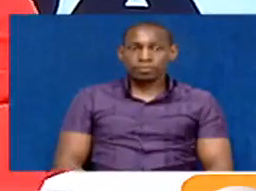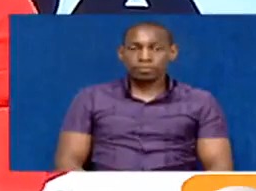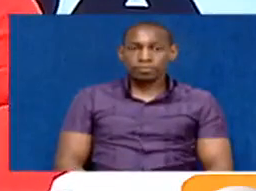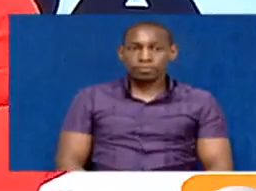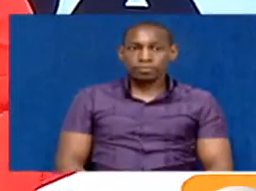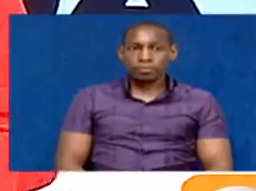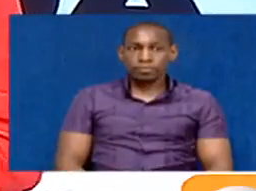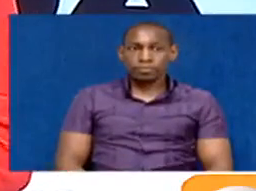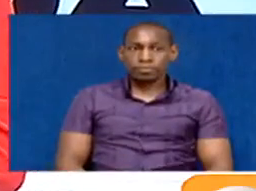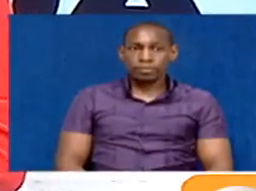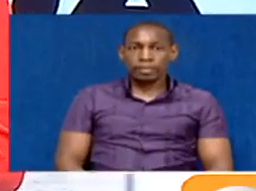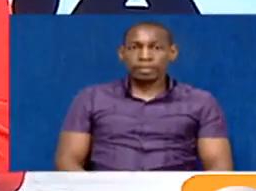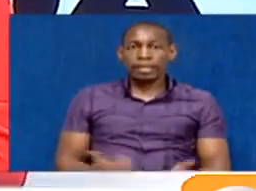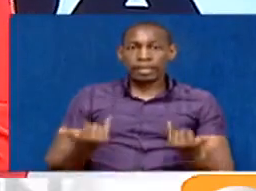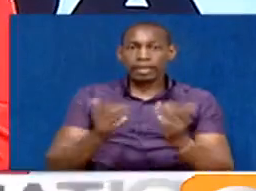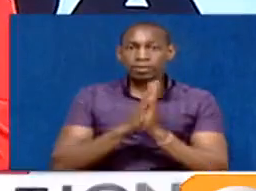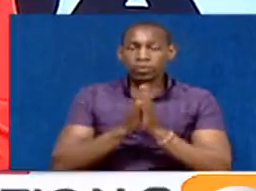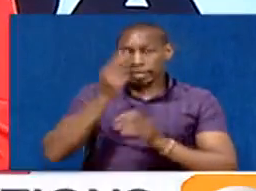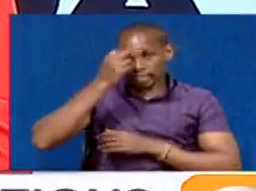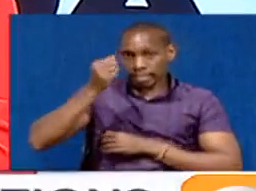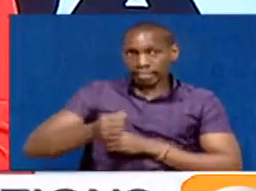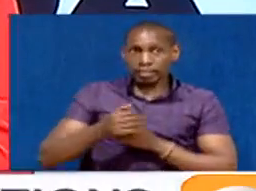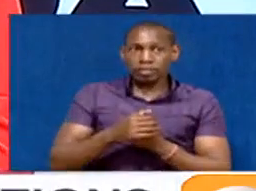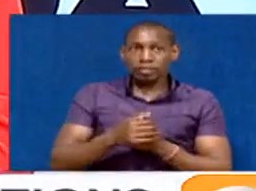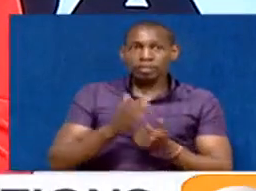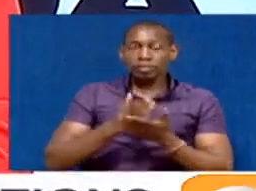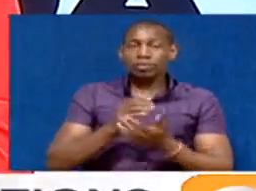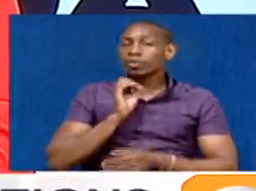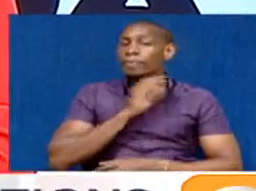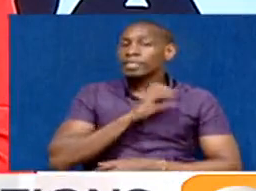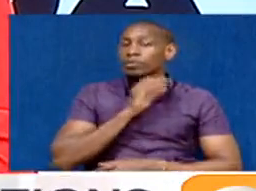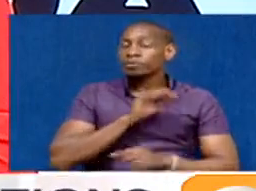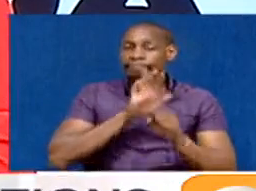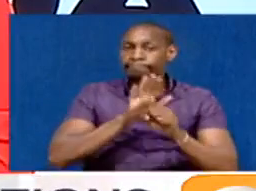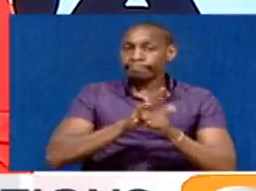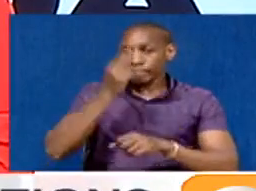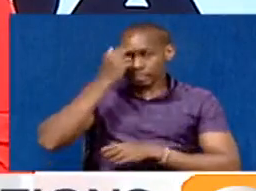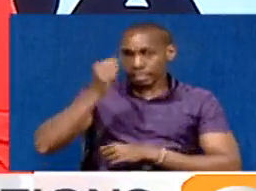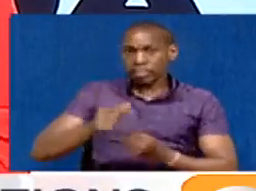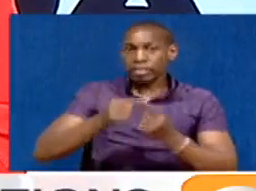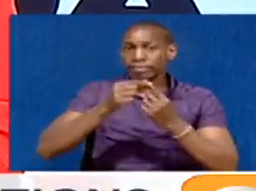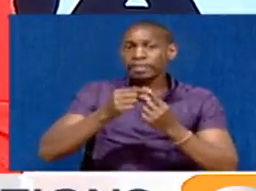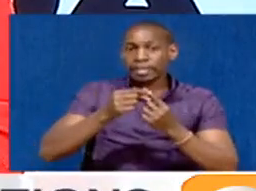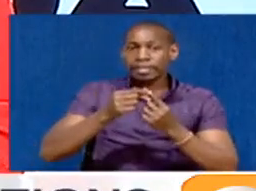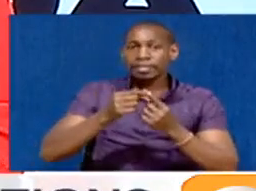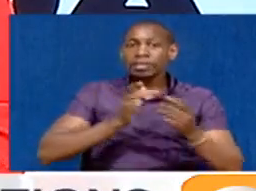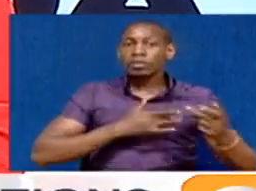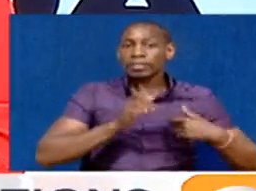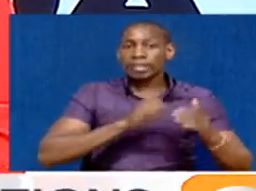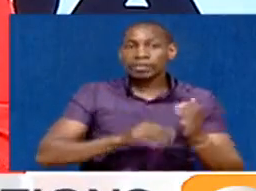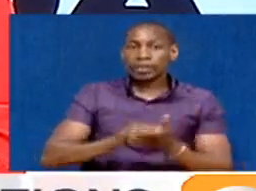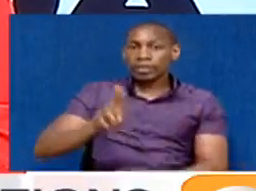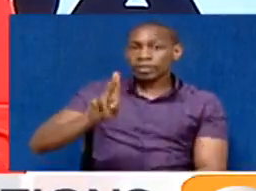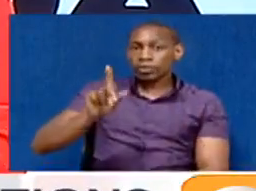And let's cross over to Kajiado and see what's happening there. And there have been a lot of complaints in Kajiado, especially as regards